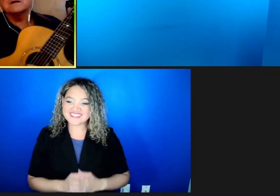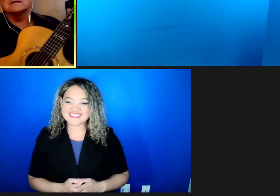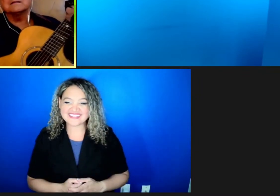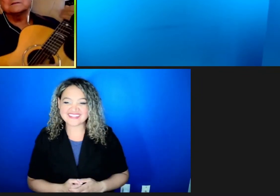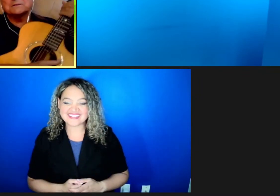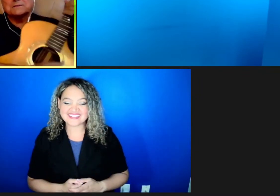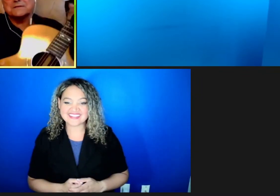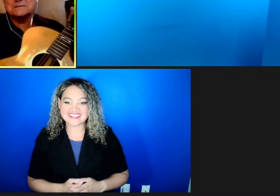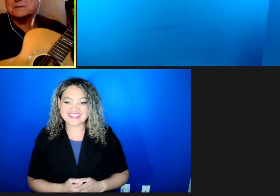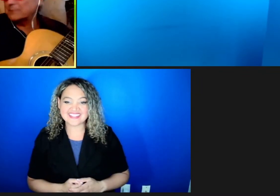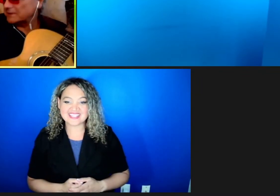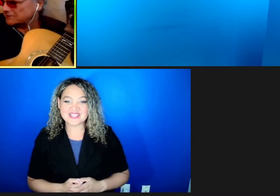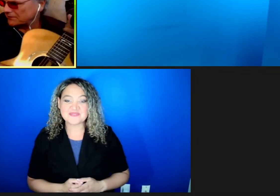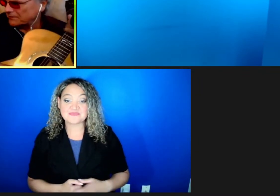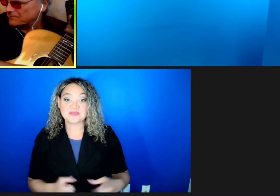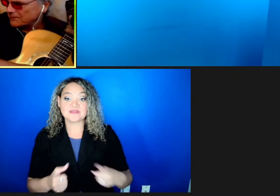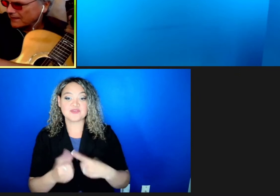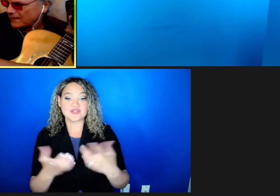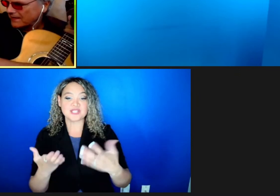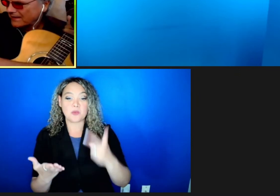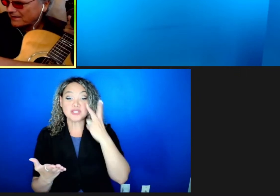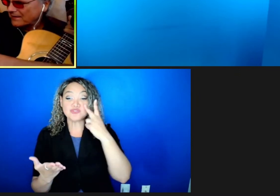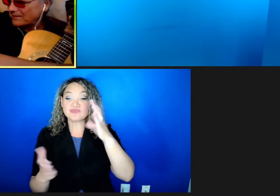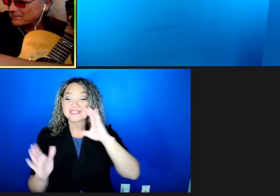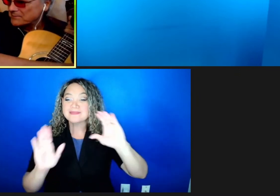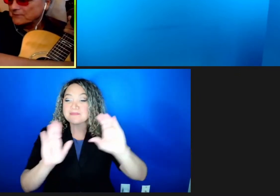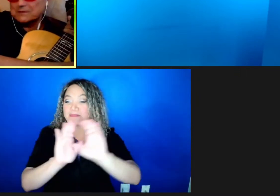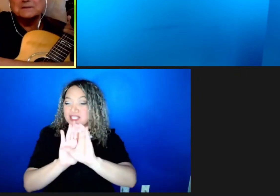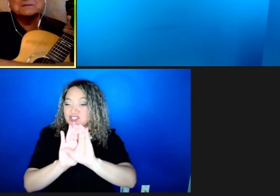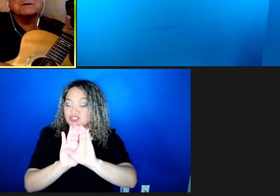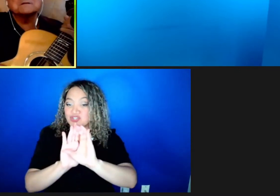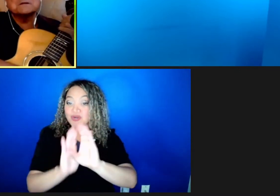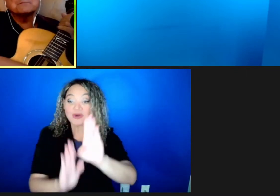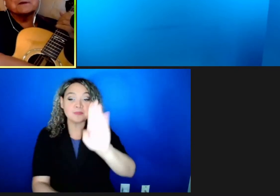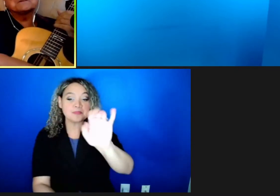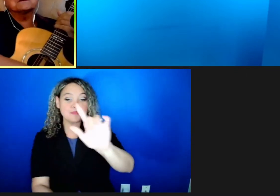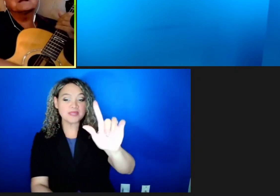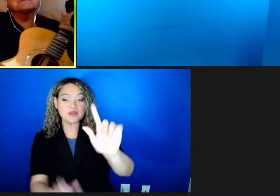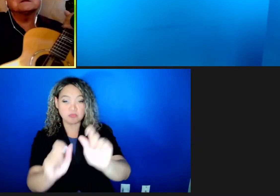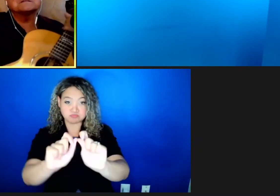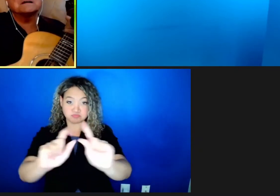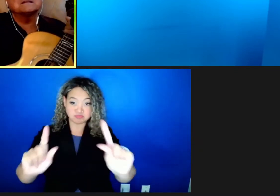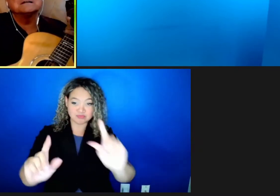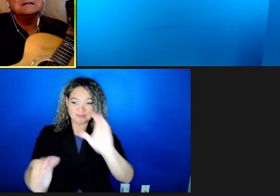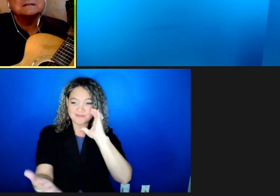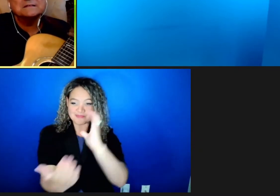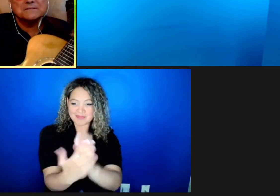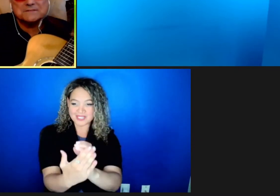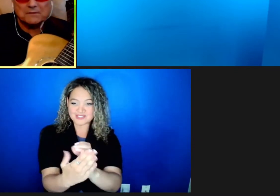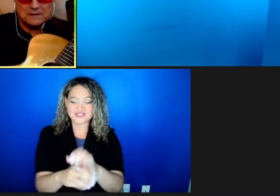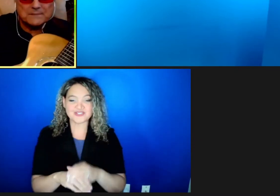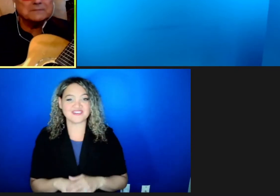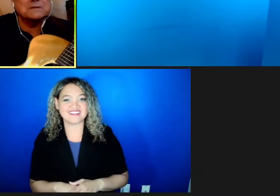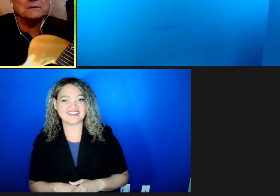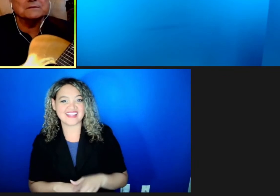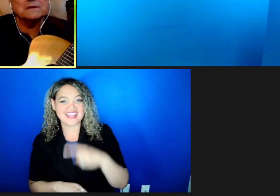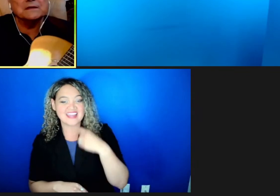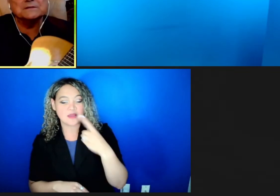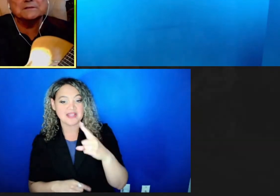have see a picture. Oh, okay. Bill's going to show us a picture, Yes. and I'm going to tell a little story